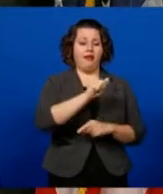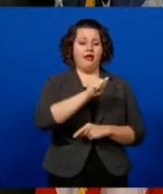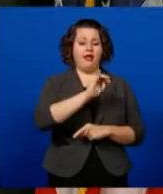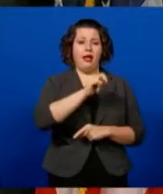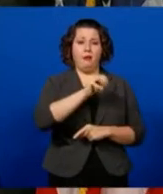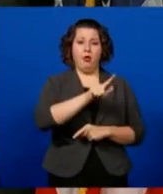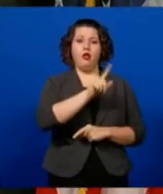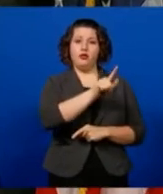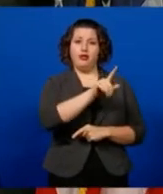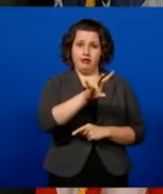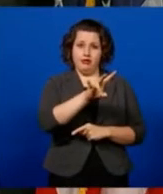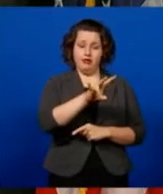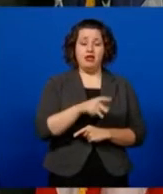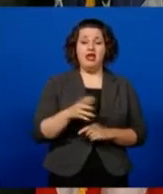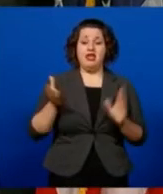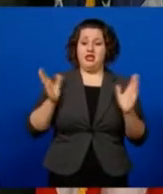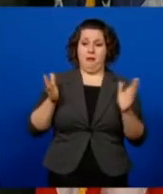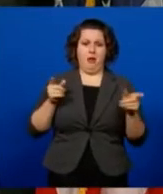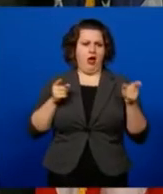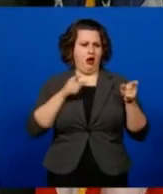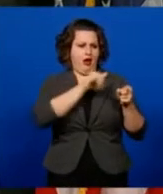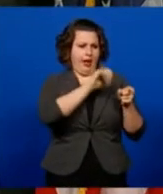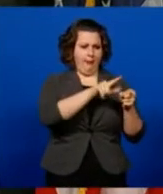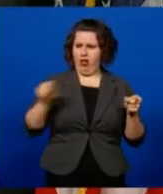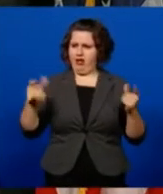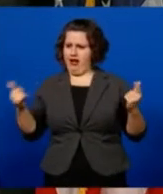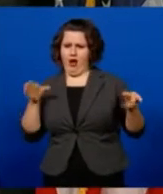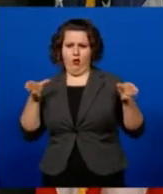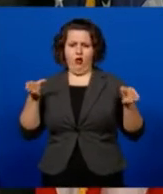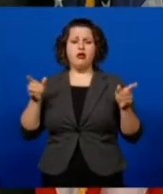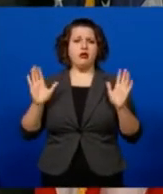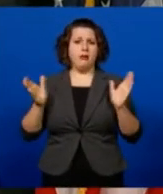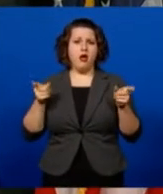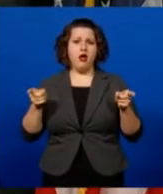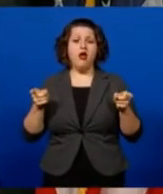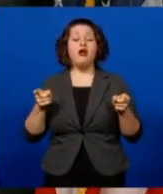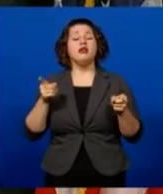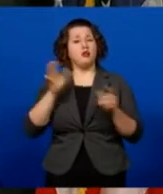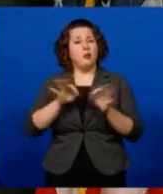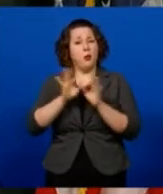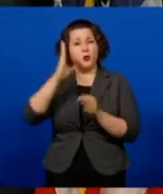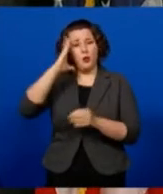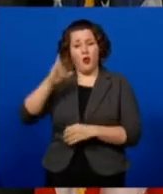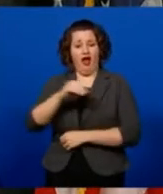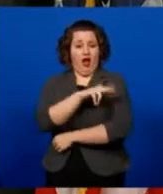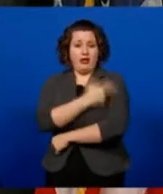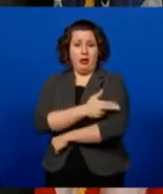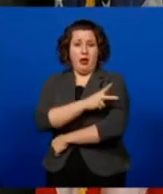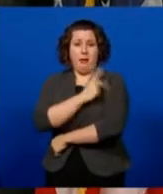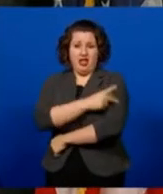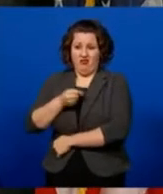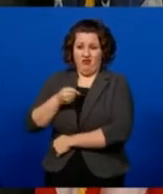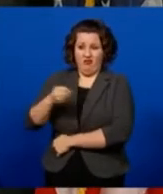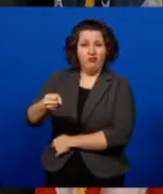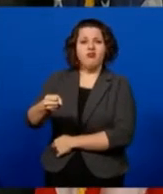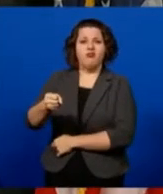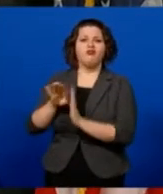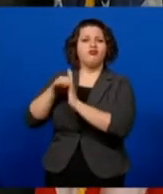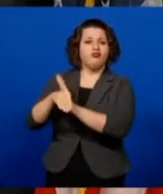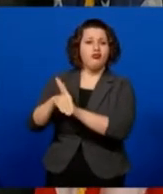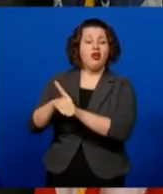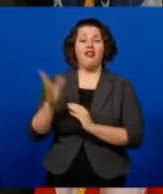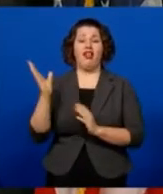Also, when comparing these two periods, it's important to note that hospitalizations have dropped significantly. Our all-time